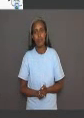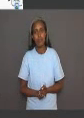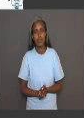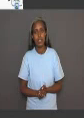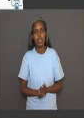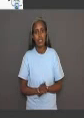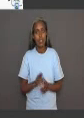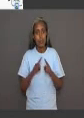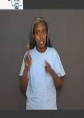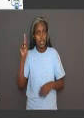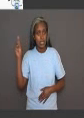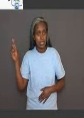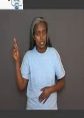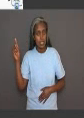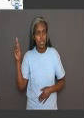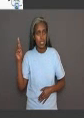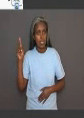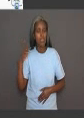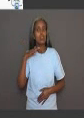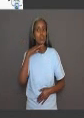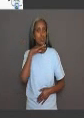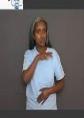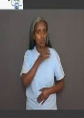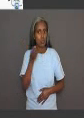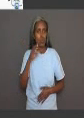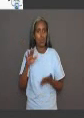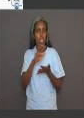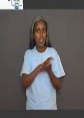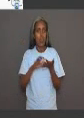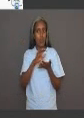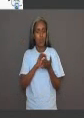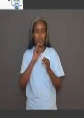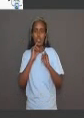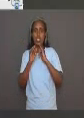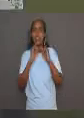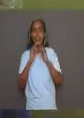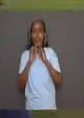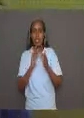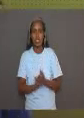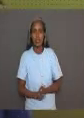but this can distort or confuse the information.